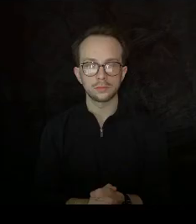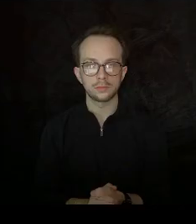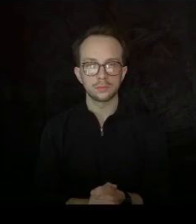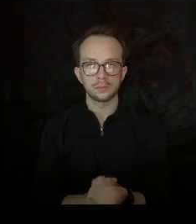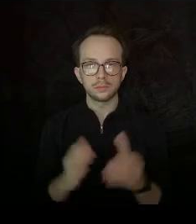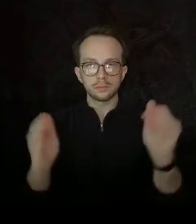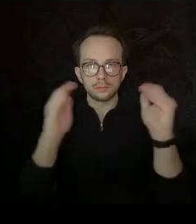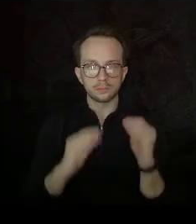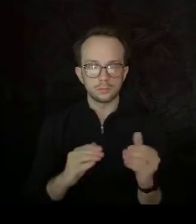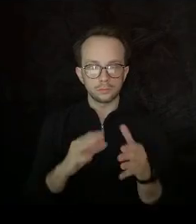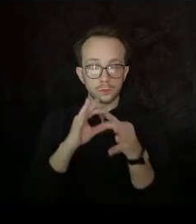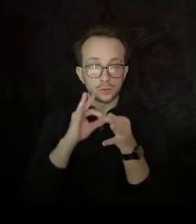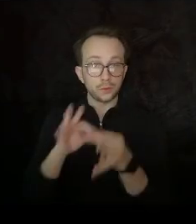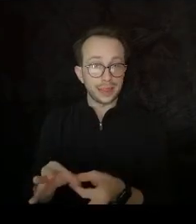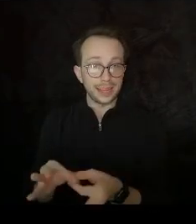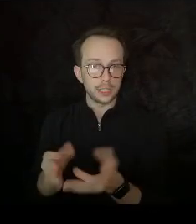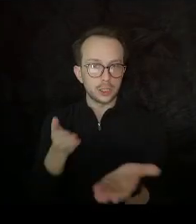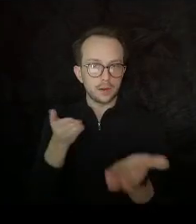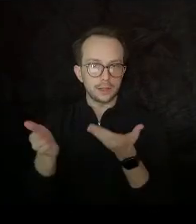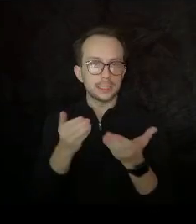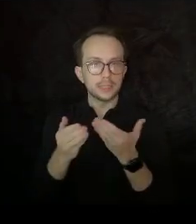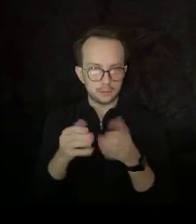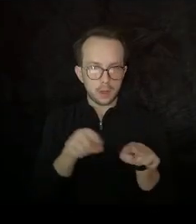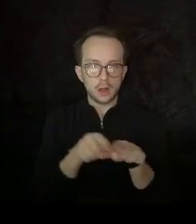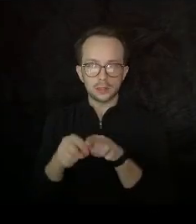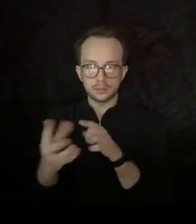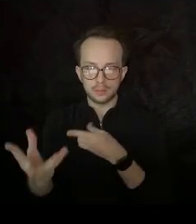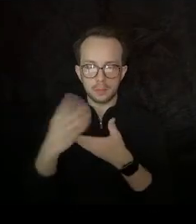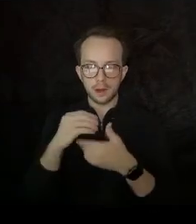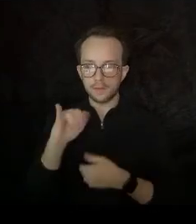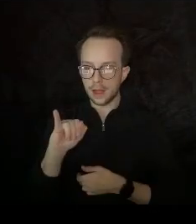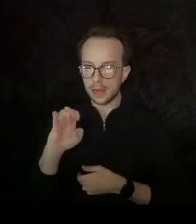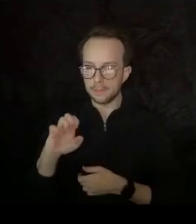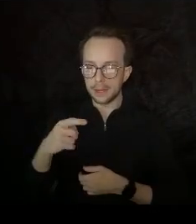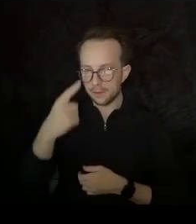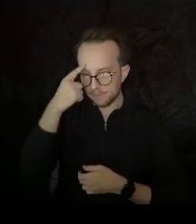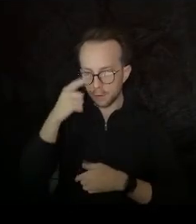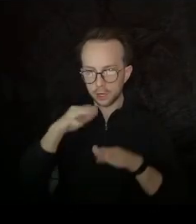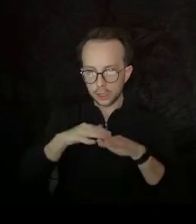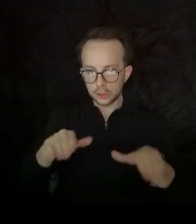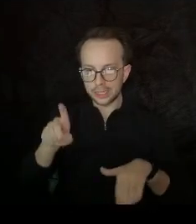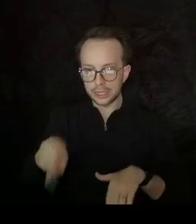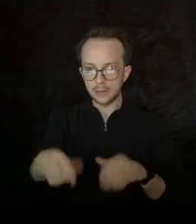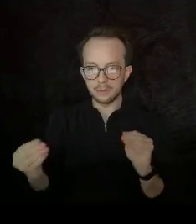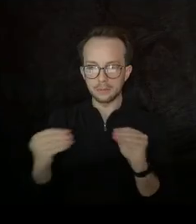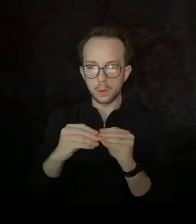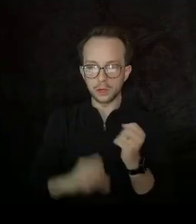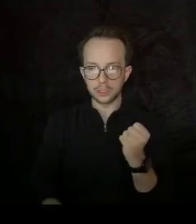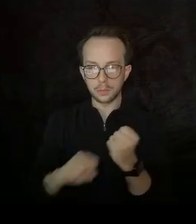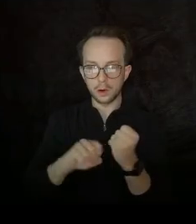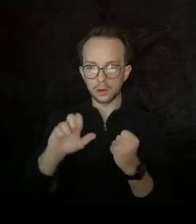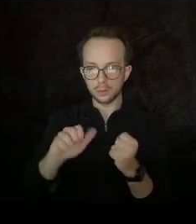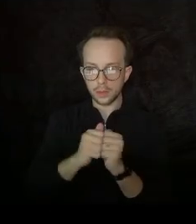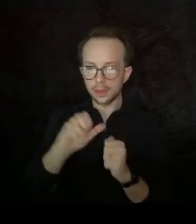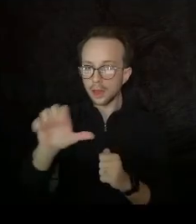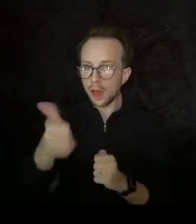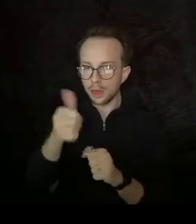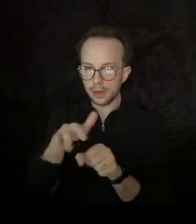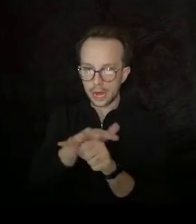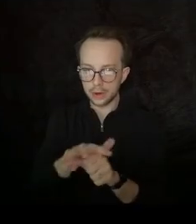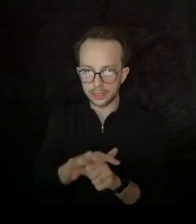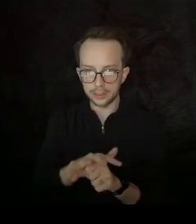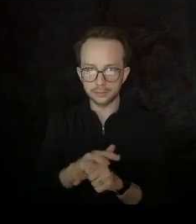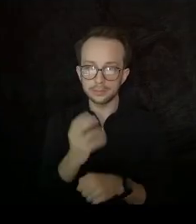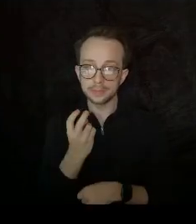Related services are part of an IEP for children who need support in other areas, such as speech-language